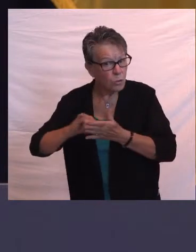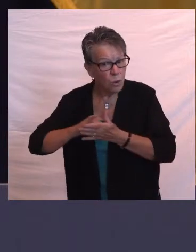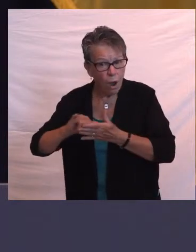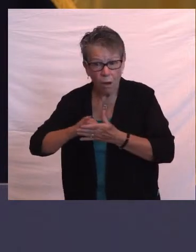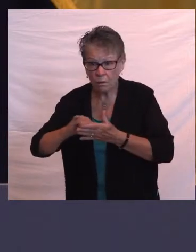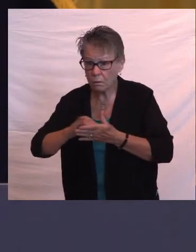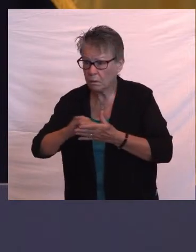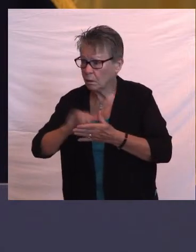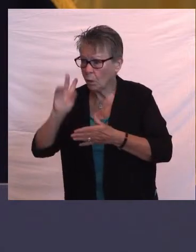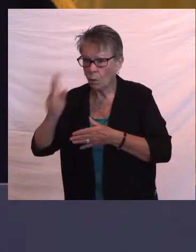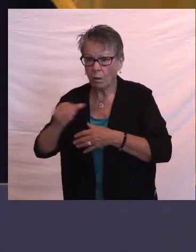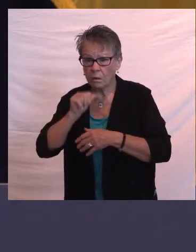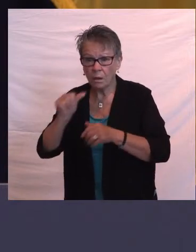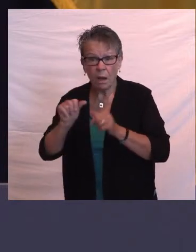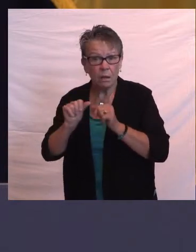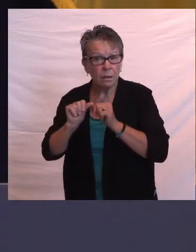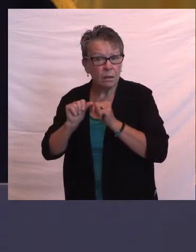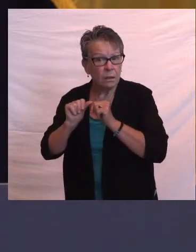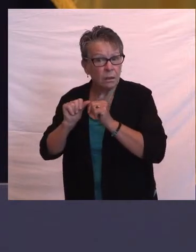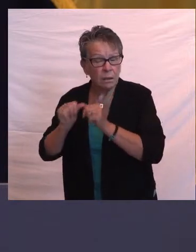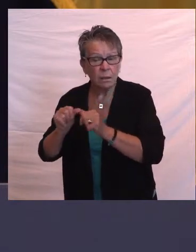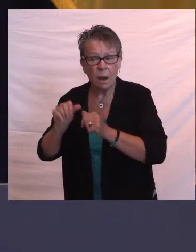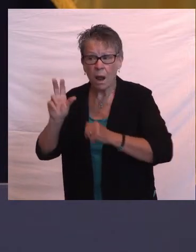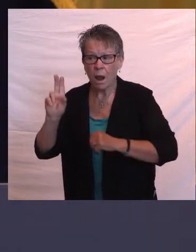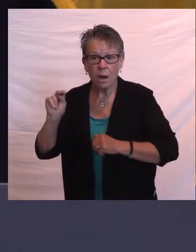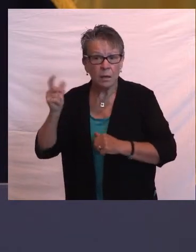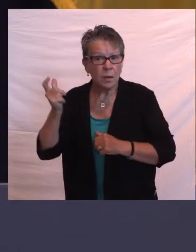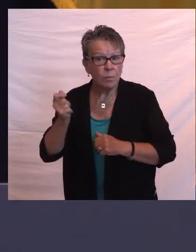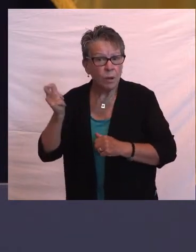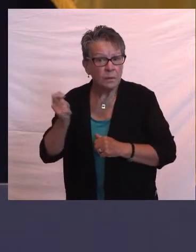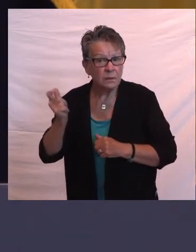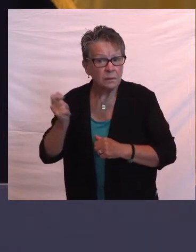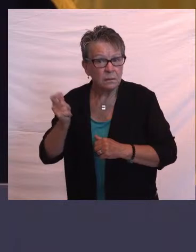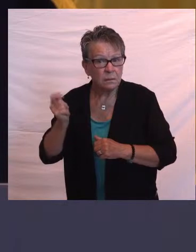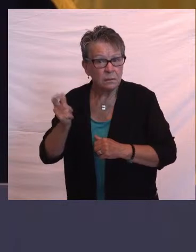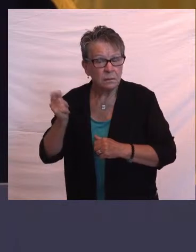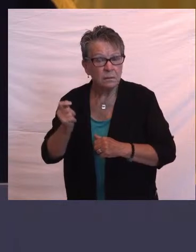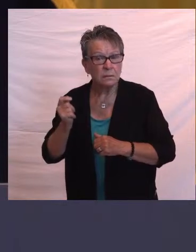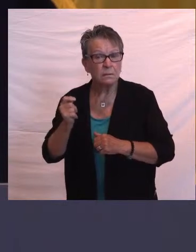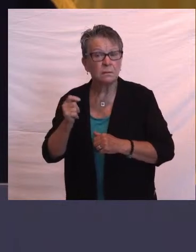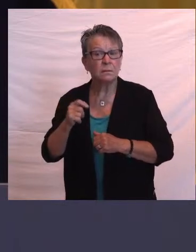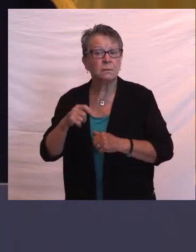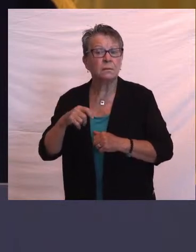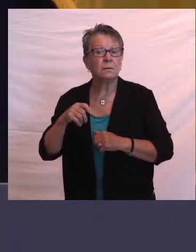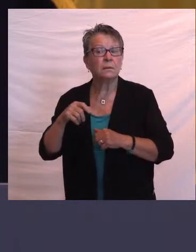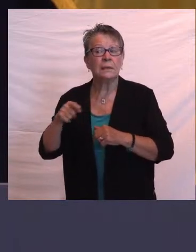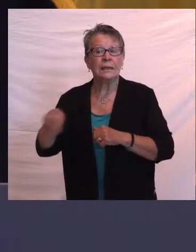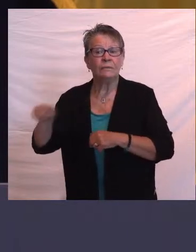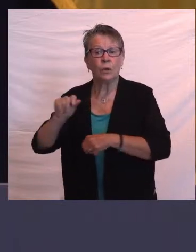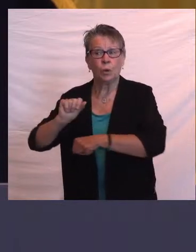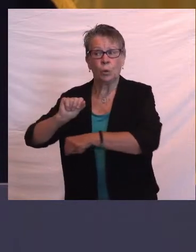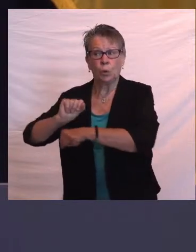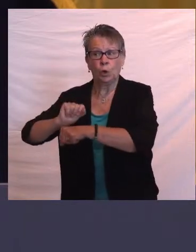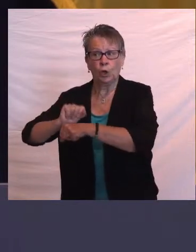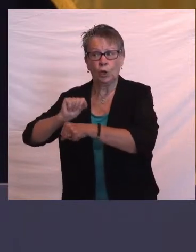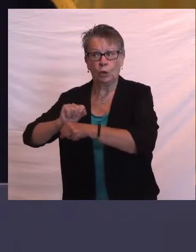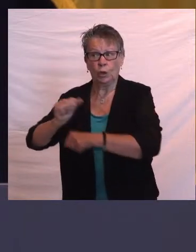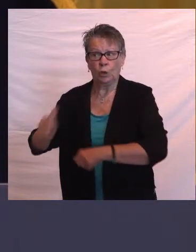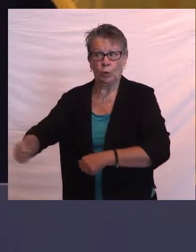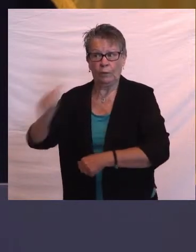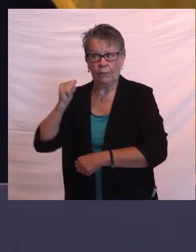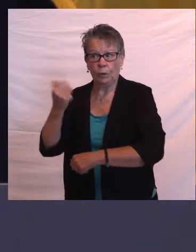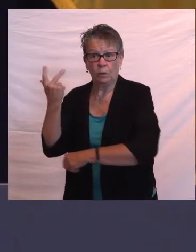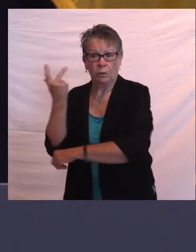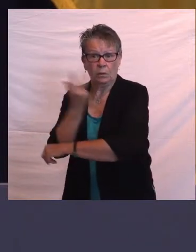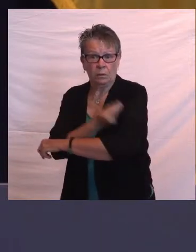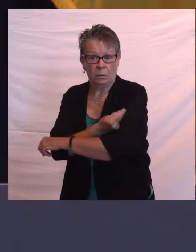to healthcare workers who refuse to get vaccinated unless they present a doctor-approved request for a medical accommodation. What